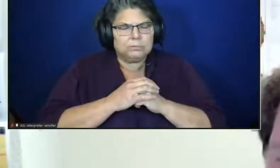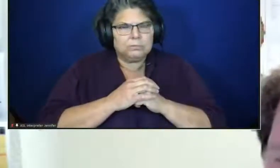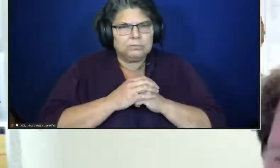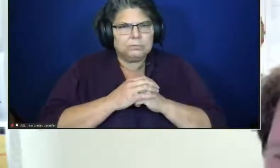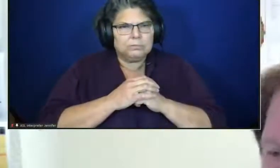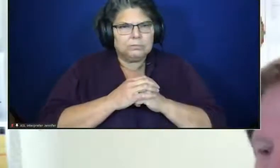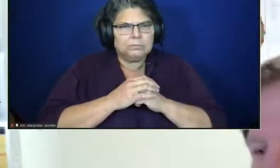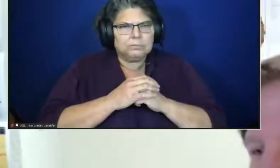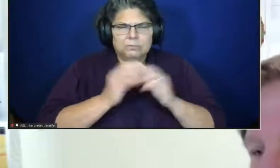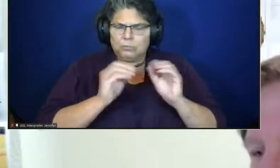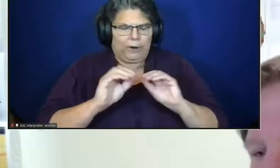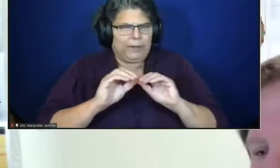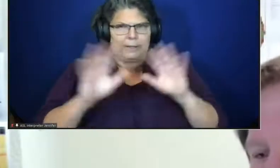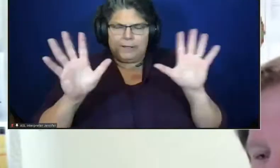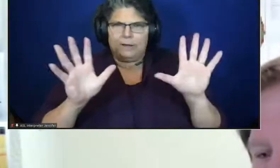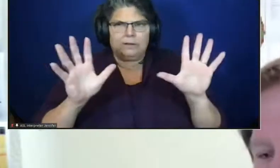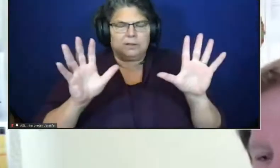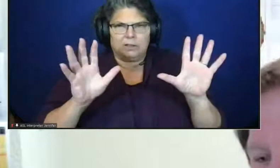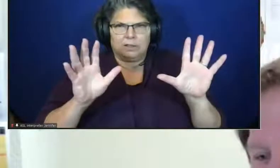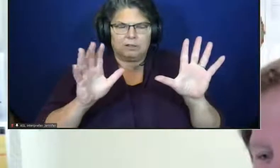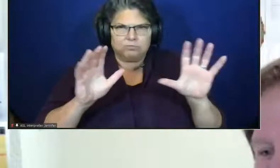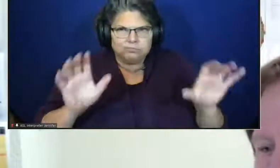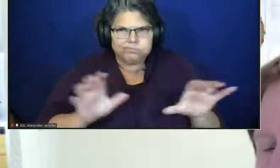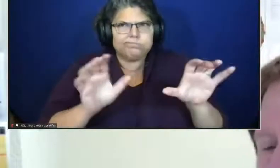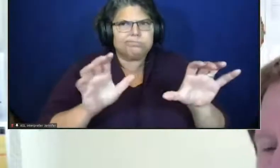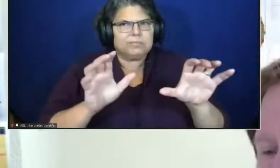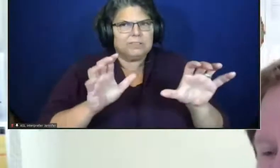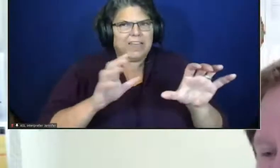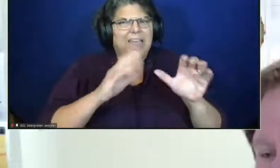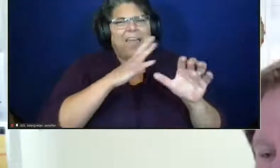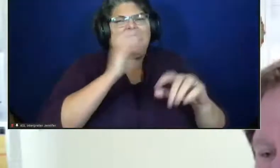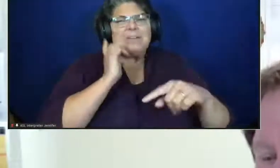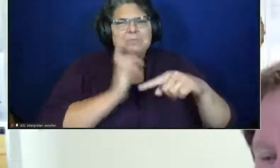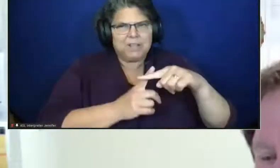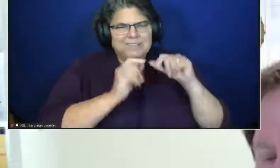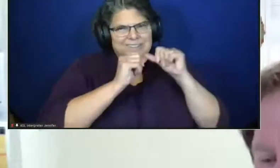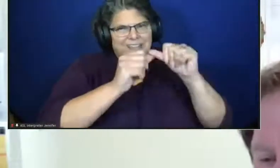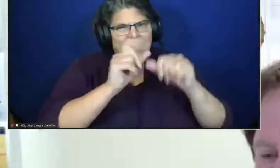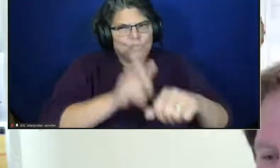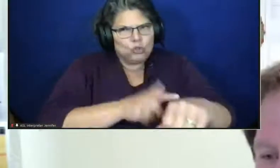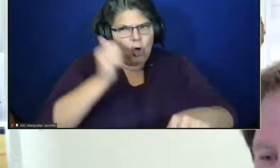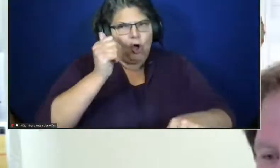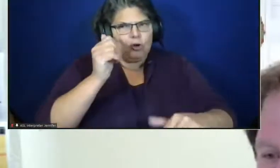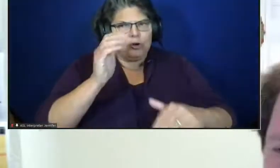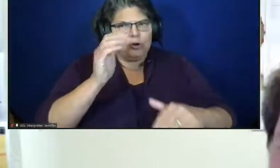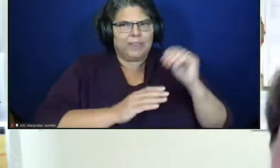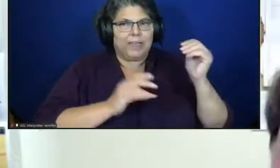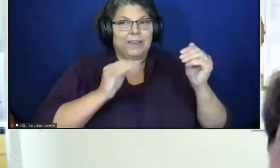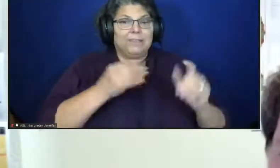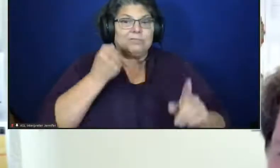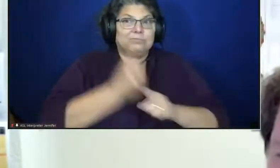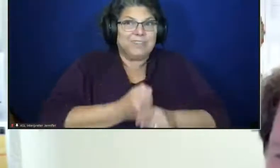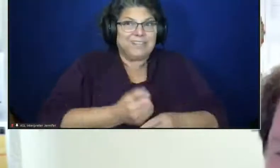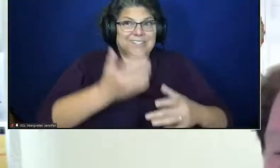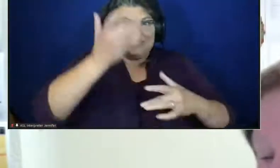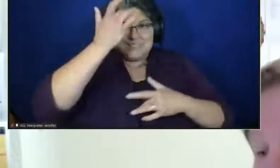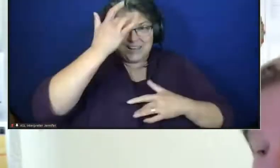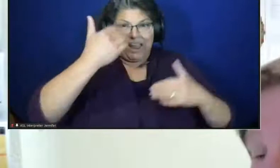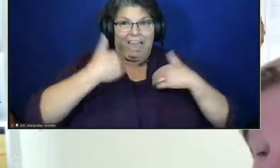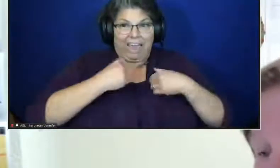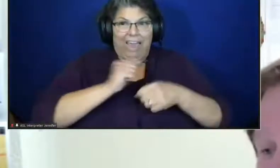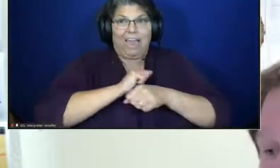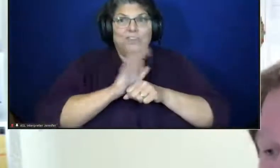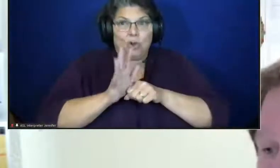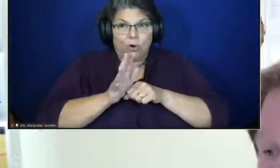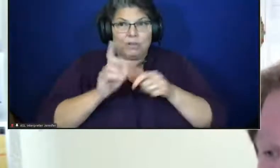more clearly active, and it lasts longer than the immunity that comes from an infection. And they're